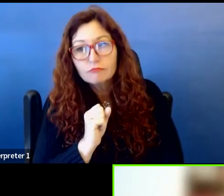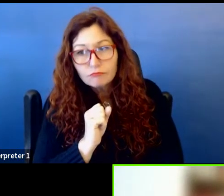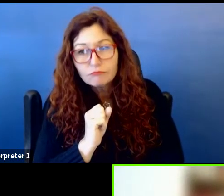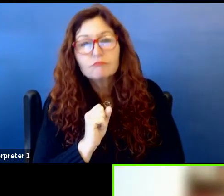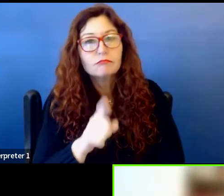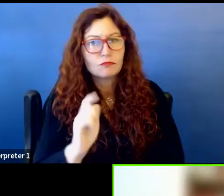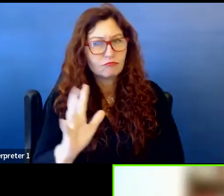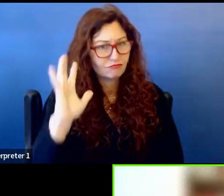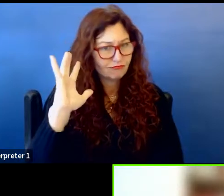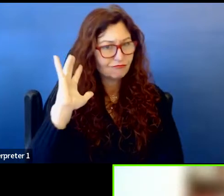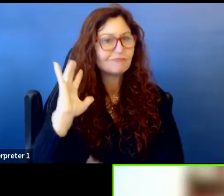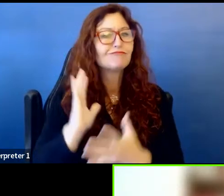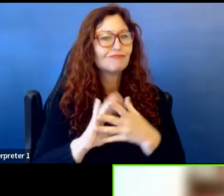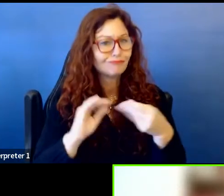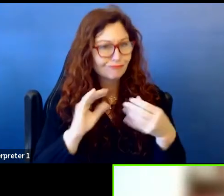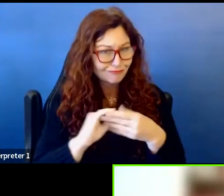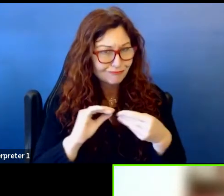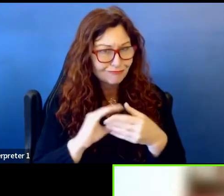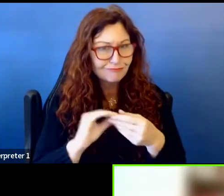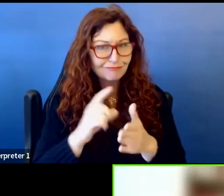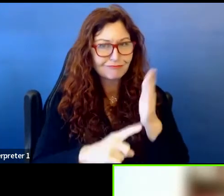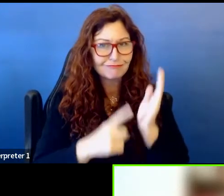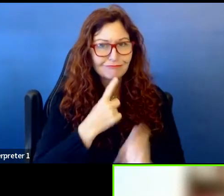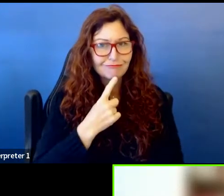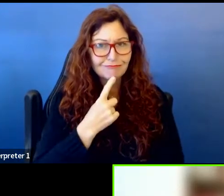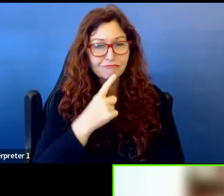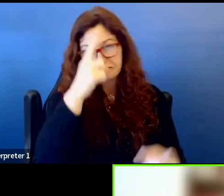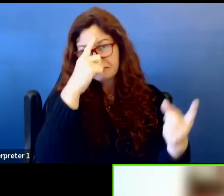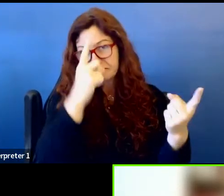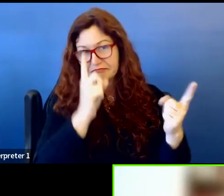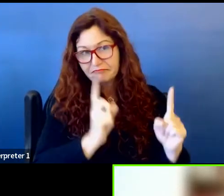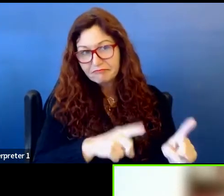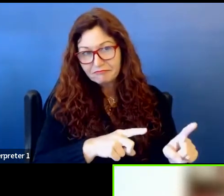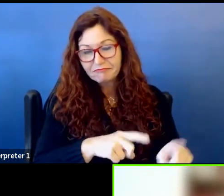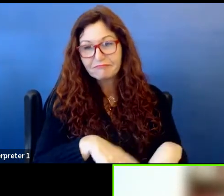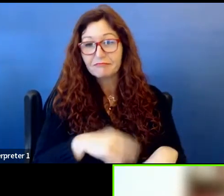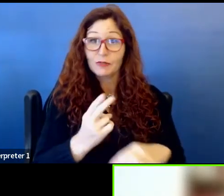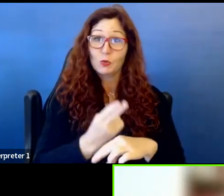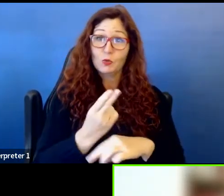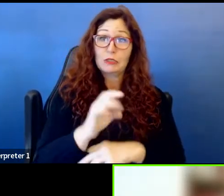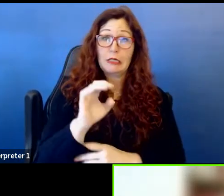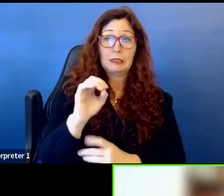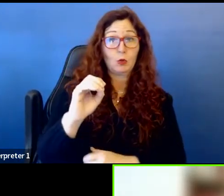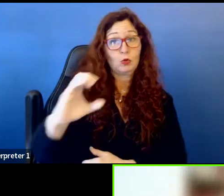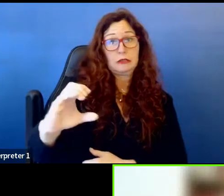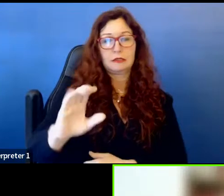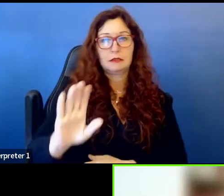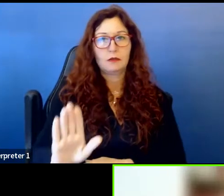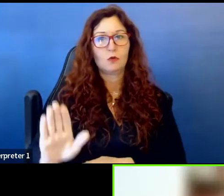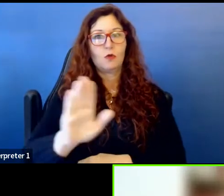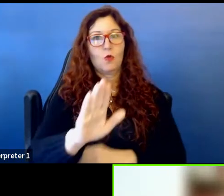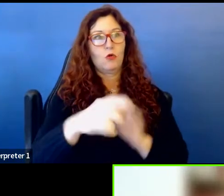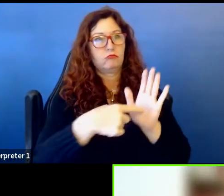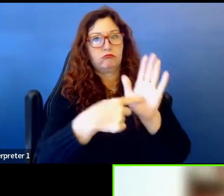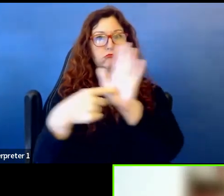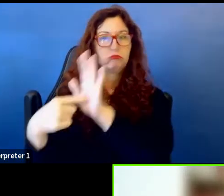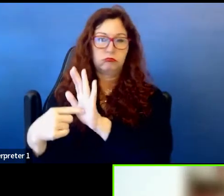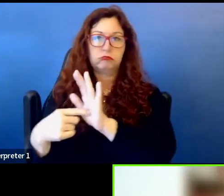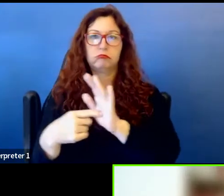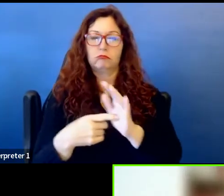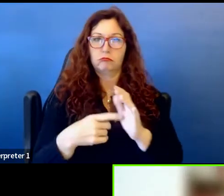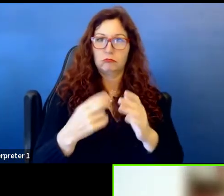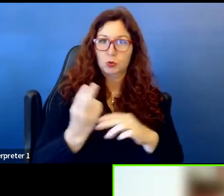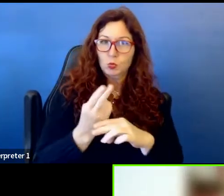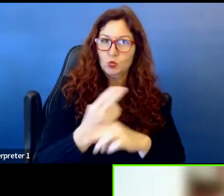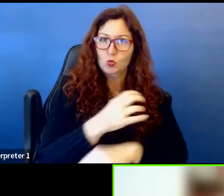witness has said that it is um using the bully pulpit to show that change is possible to make